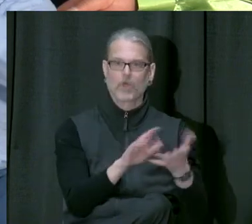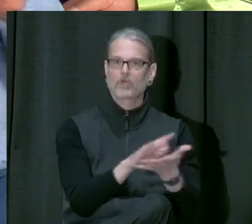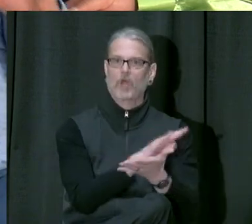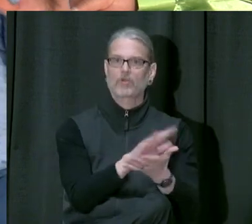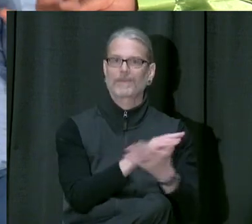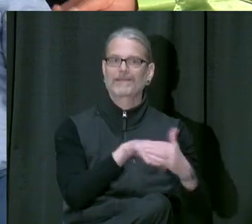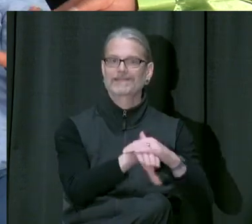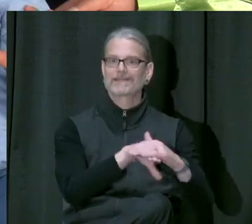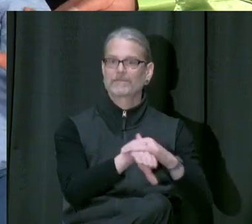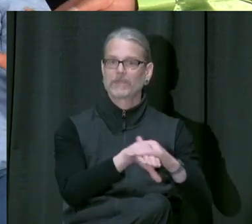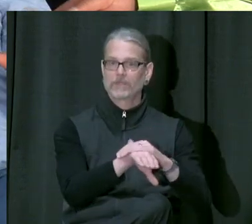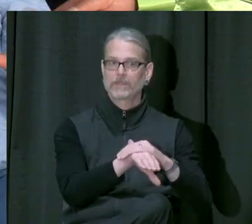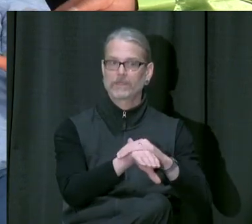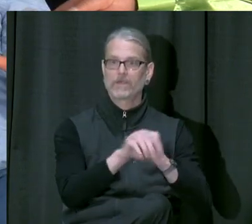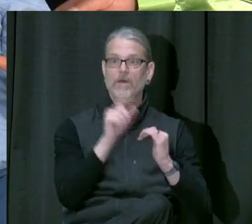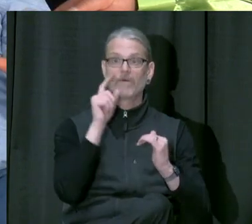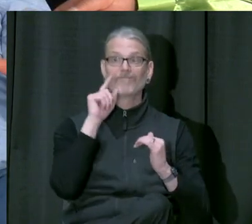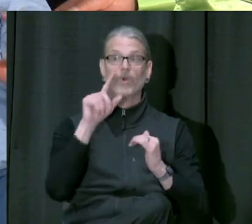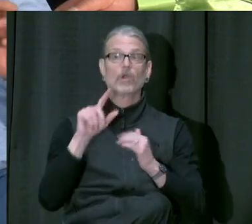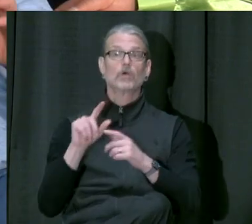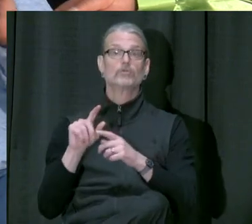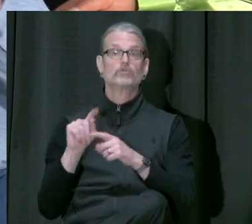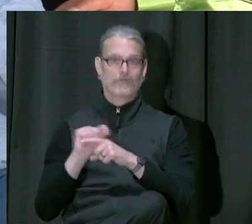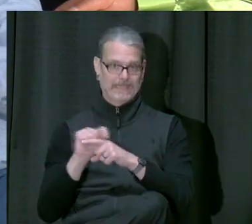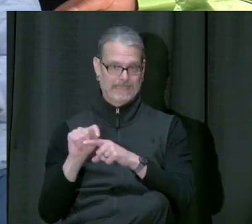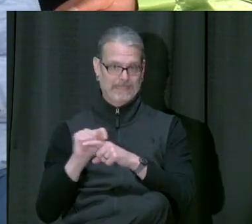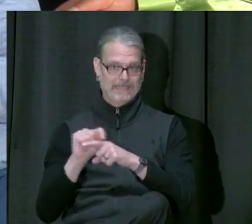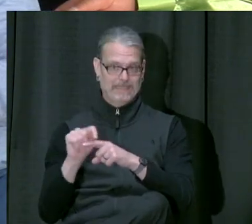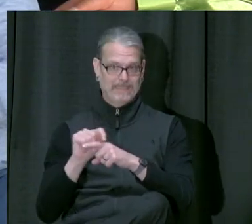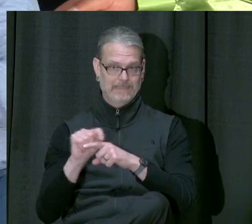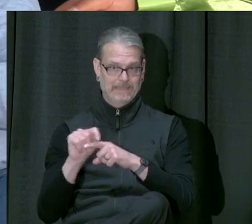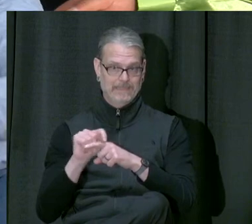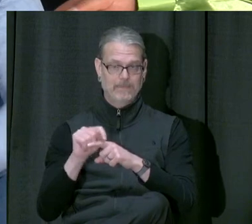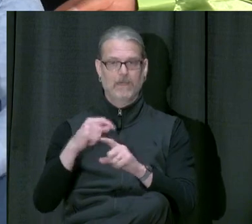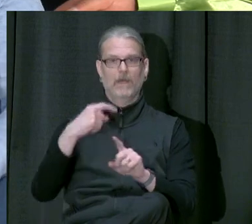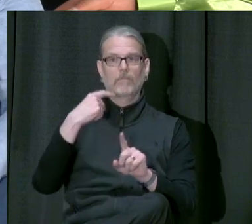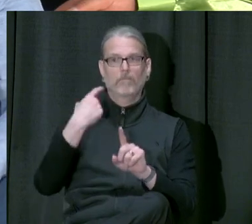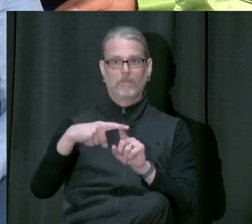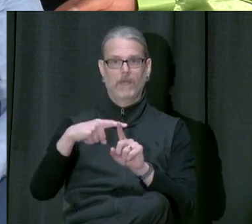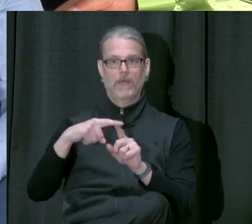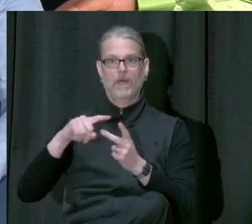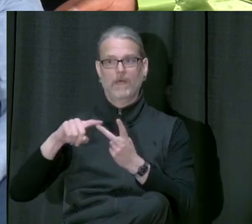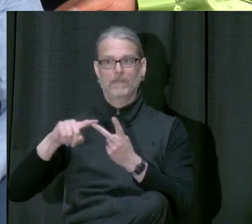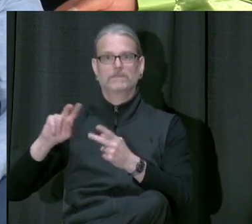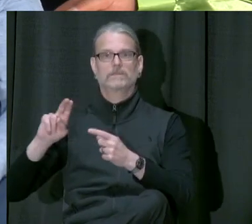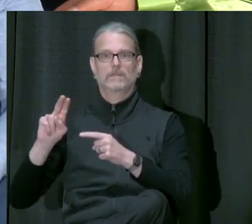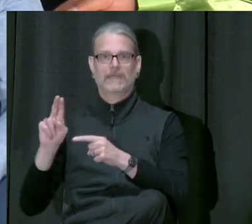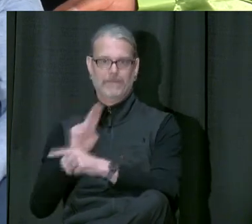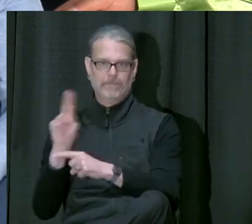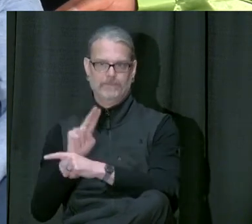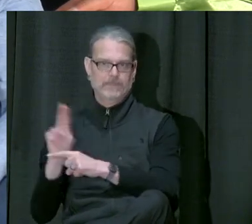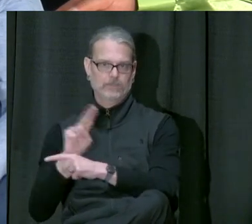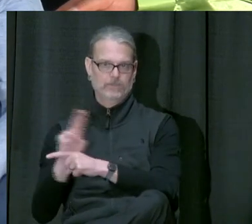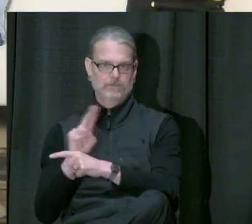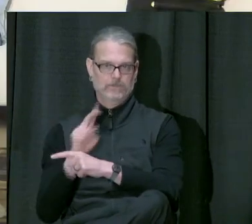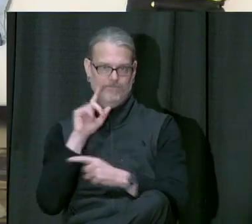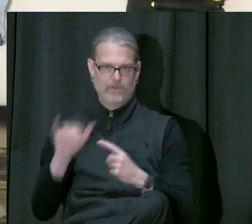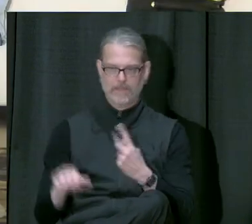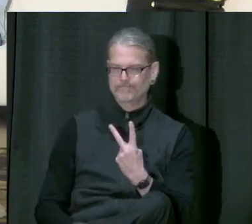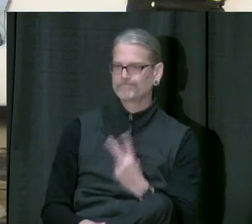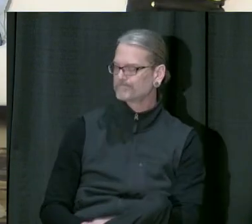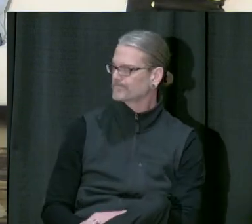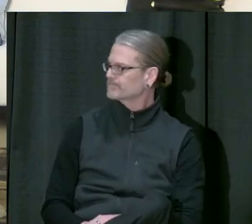accessibility, on the training component of that, and also on the implementation of that in an organization as well.